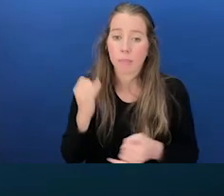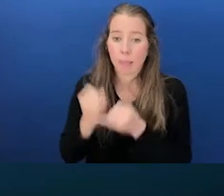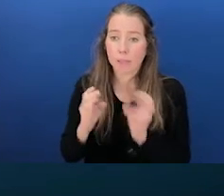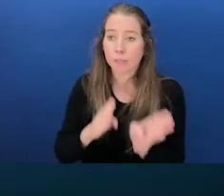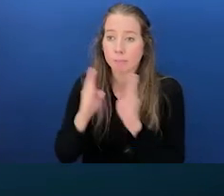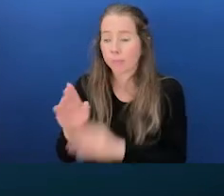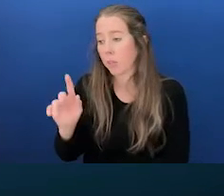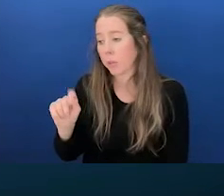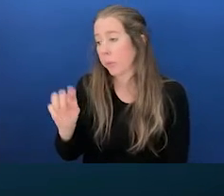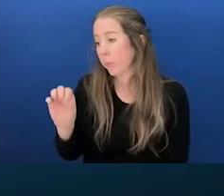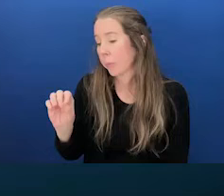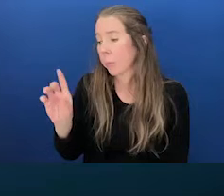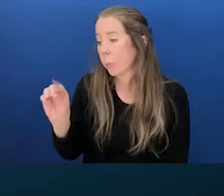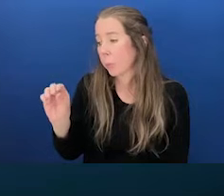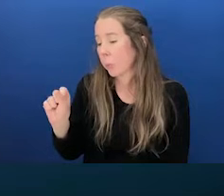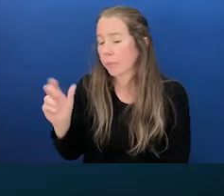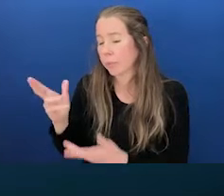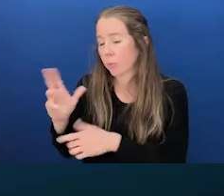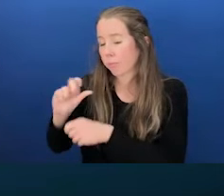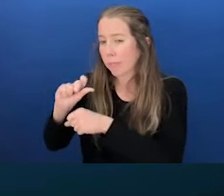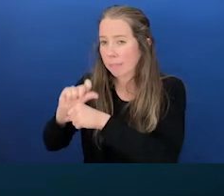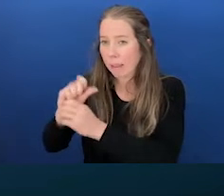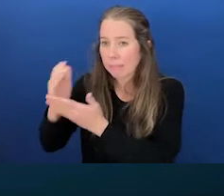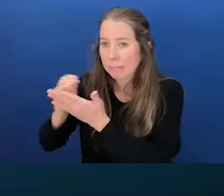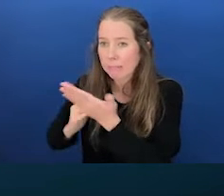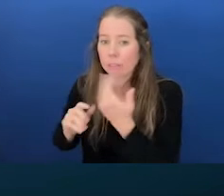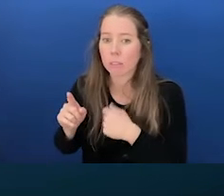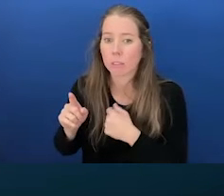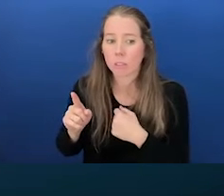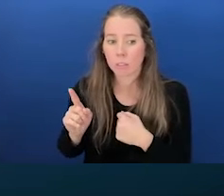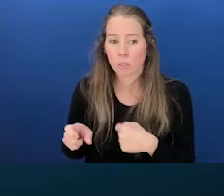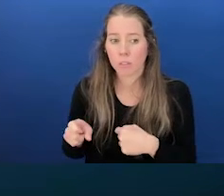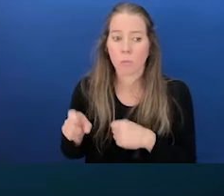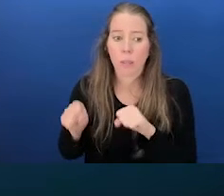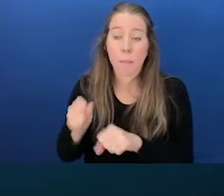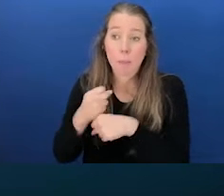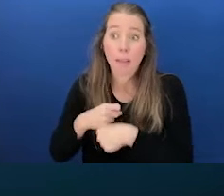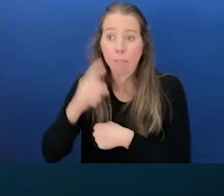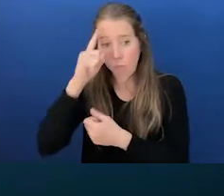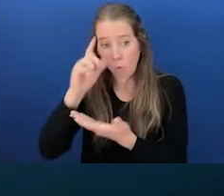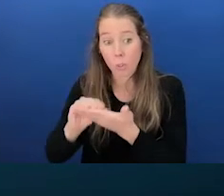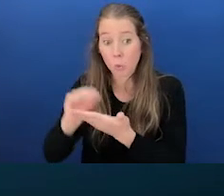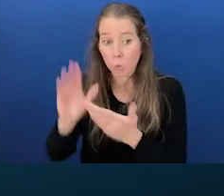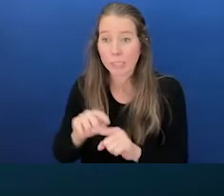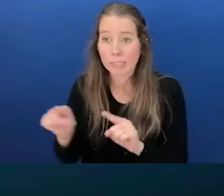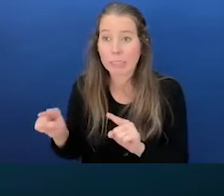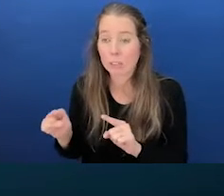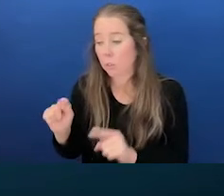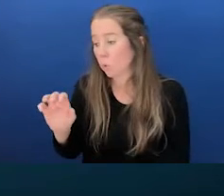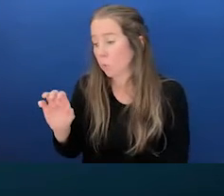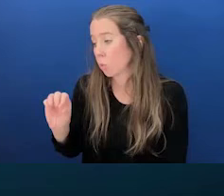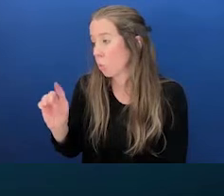the tasks that that you can create for students. Those to-dos